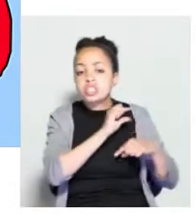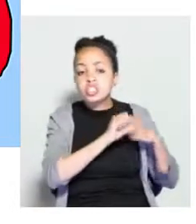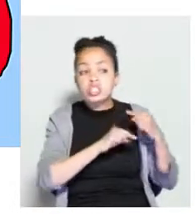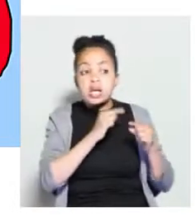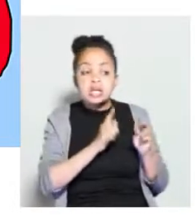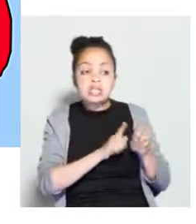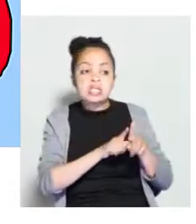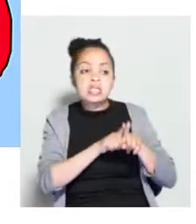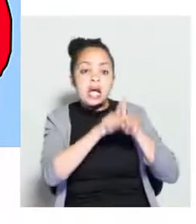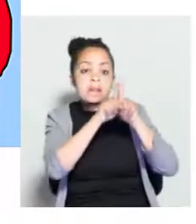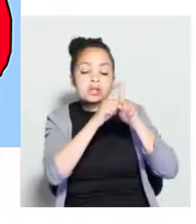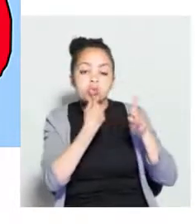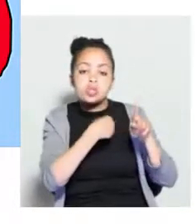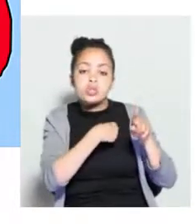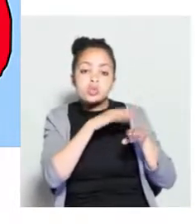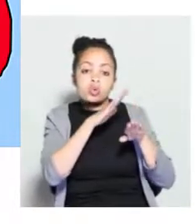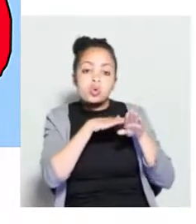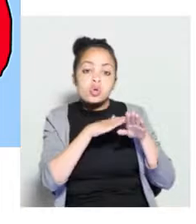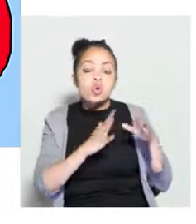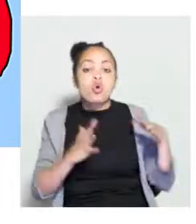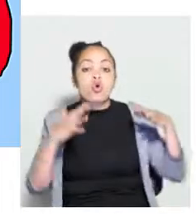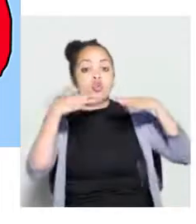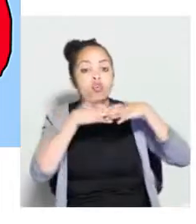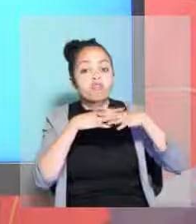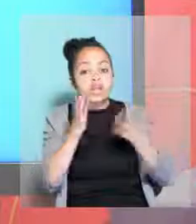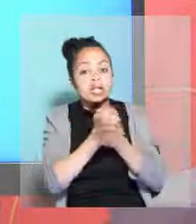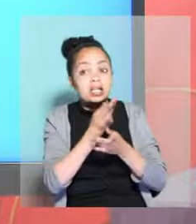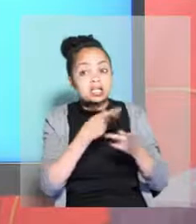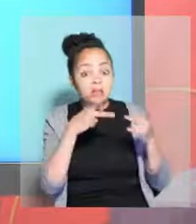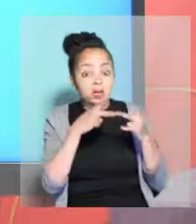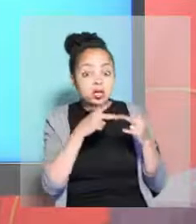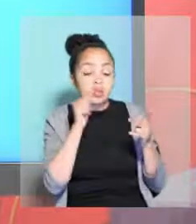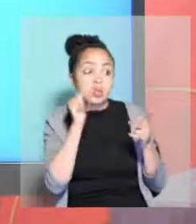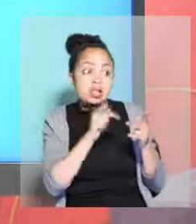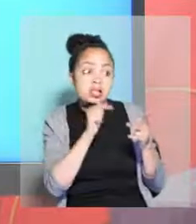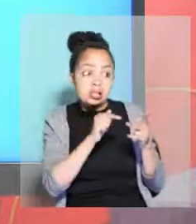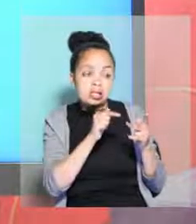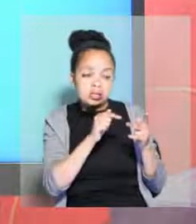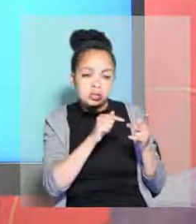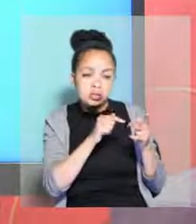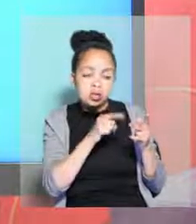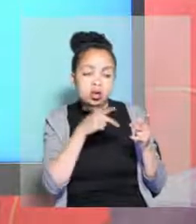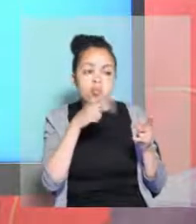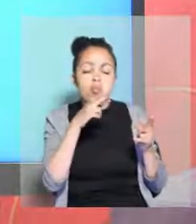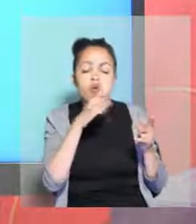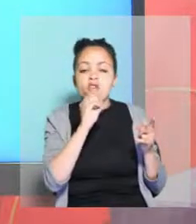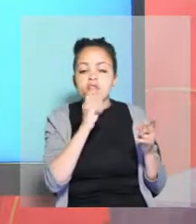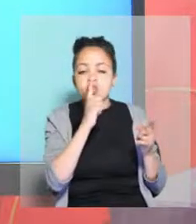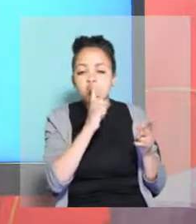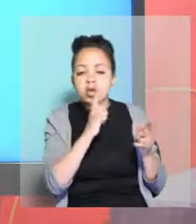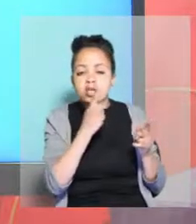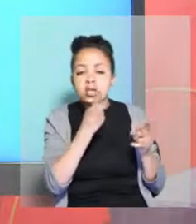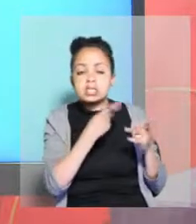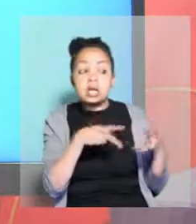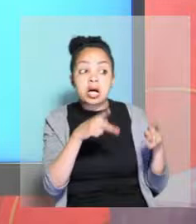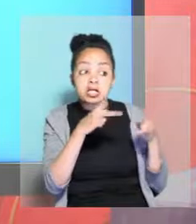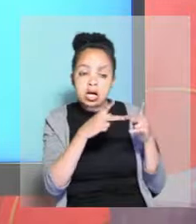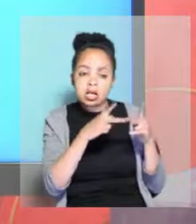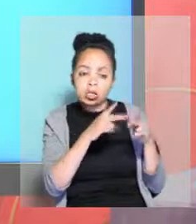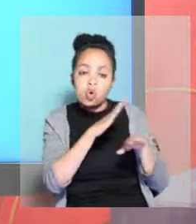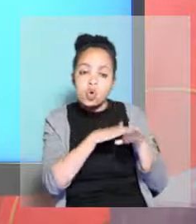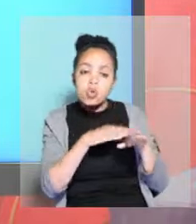segment, which we call crossover only takes place during prophase 1. Here, there is a site here,